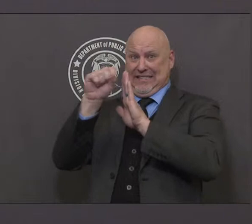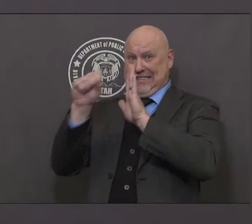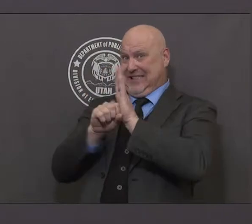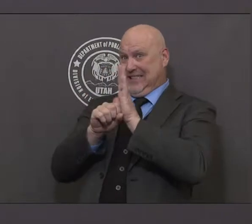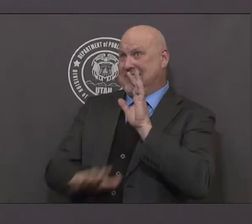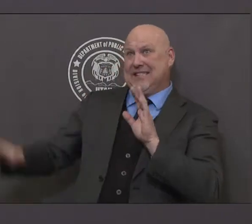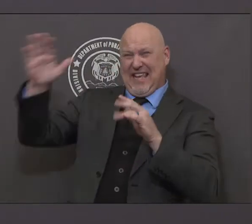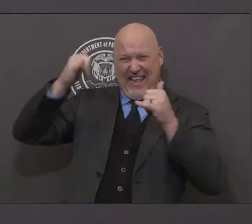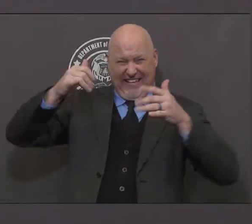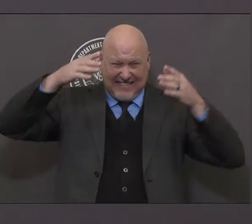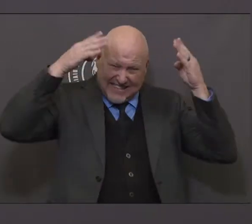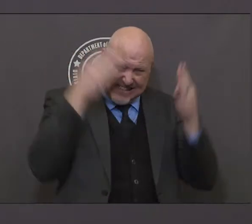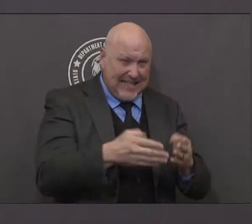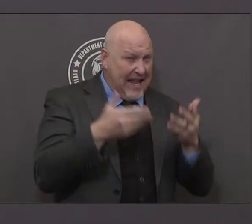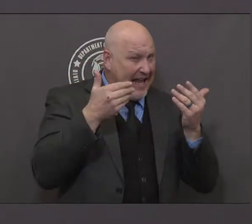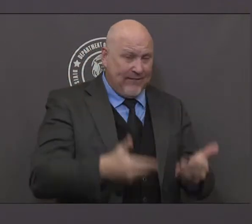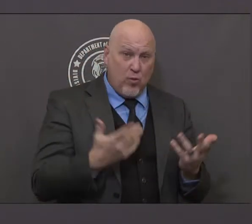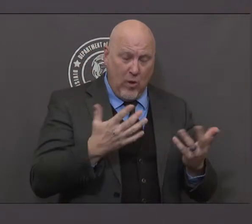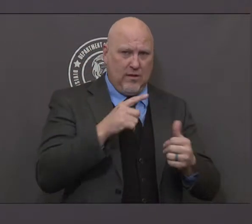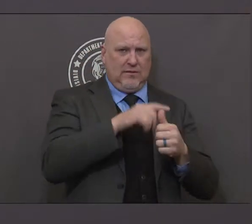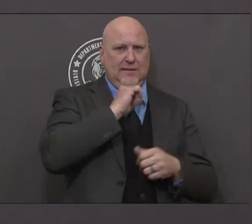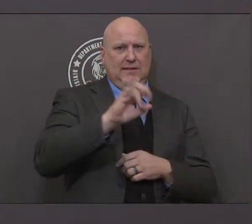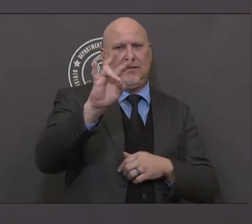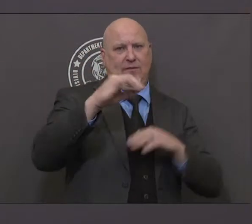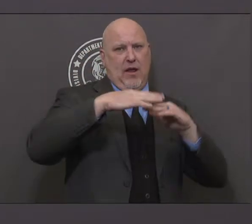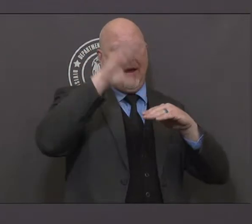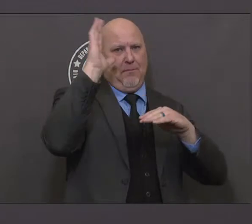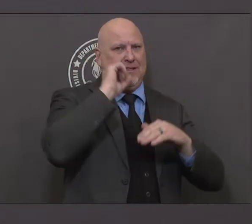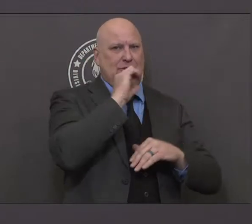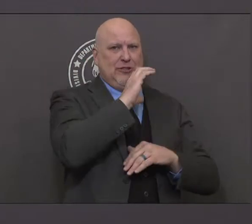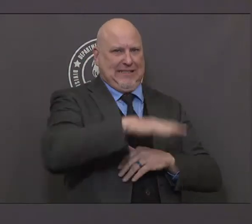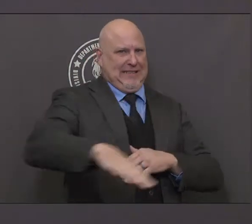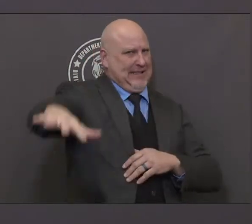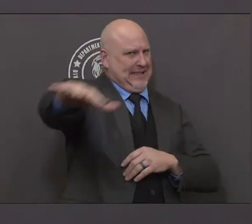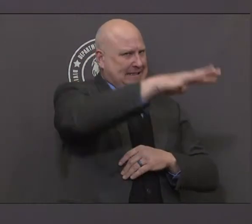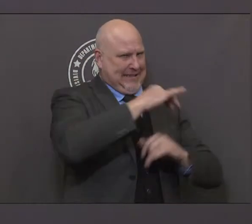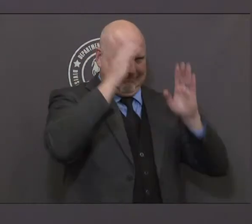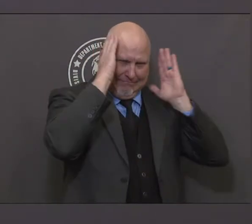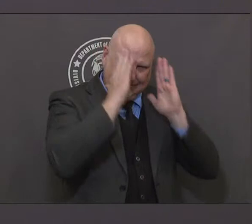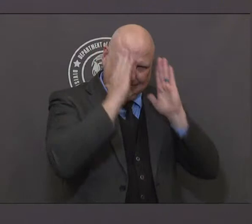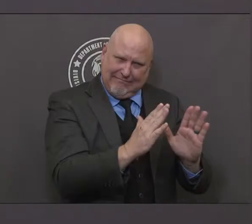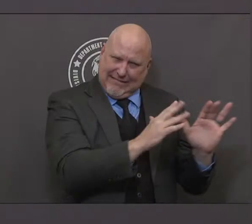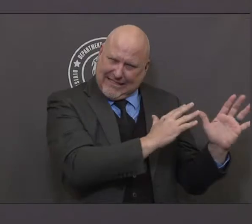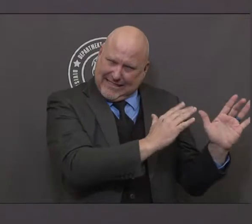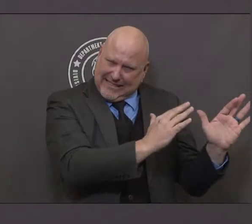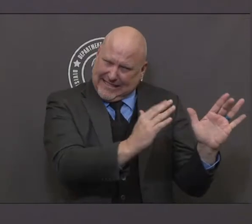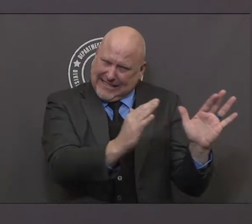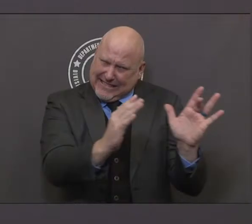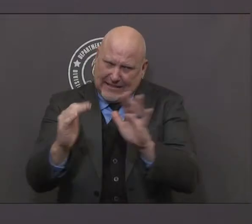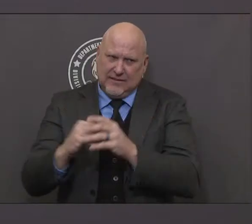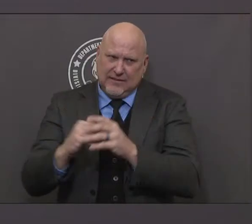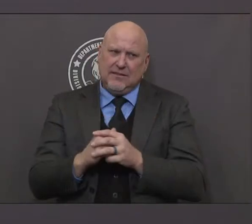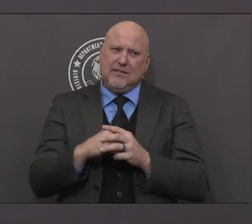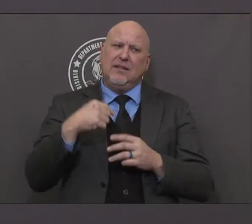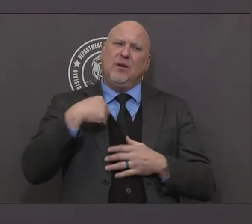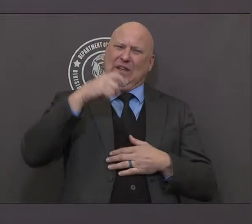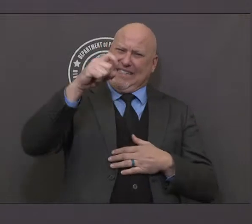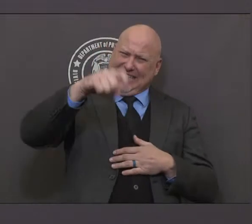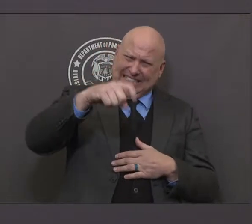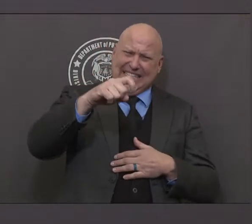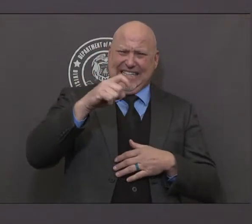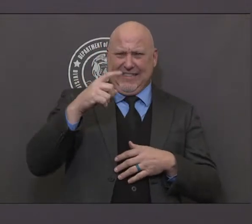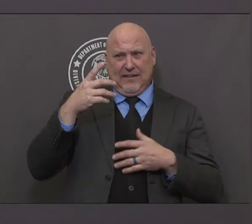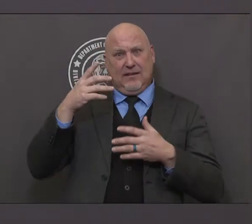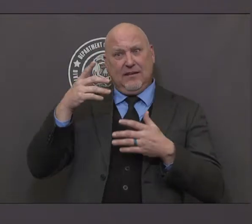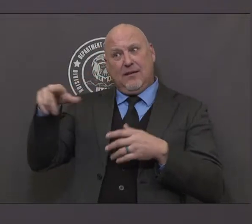them about eligibility starting March 1st. We really want to allow them to use all of their resources to finish vaccinating those that are 70